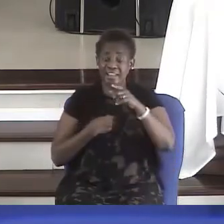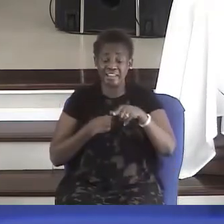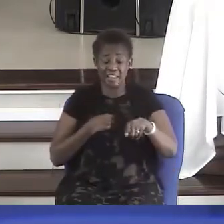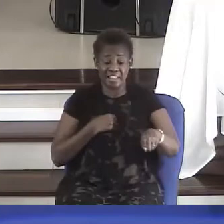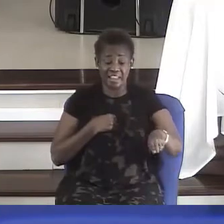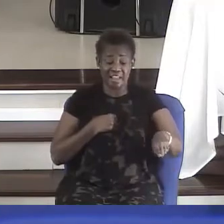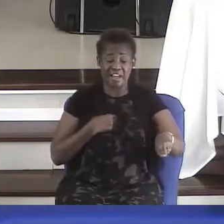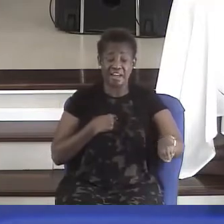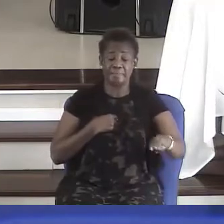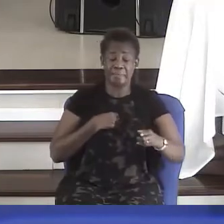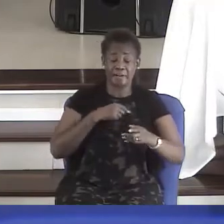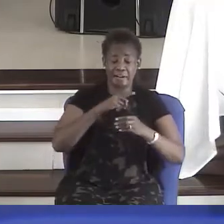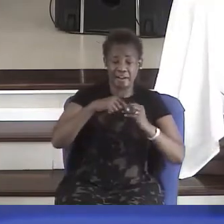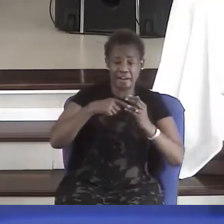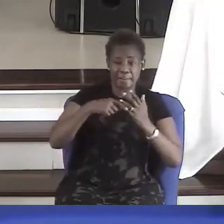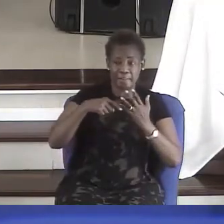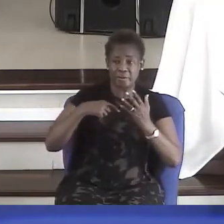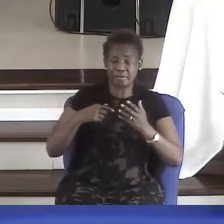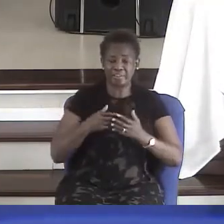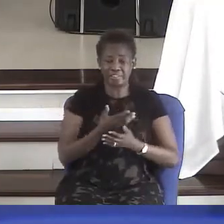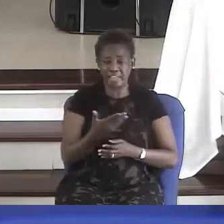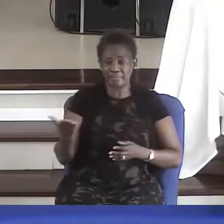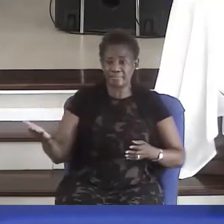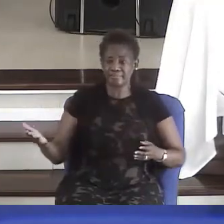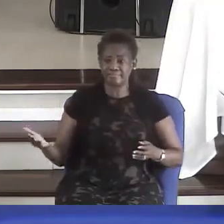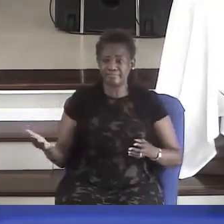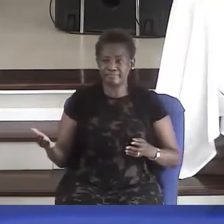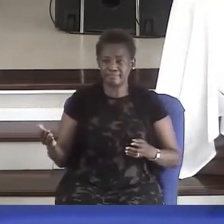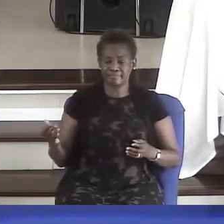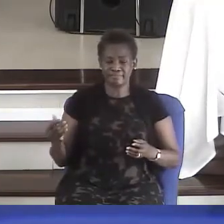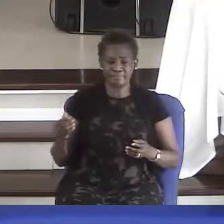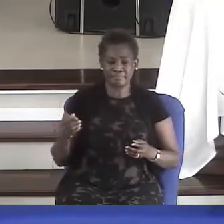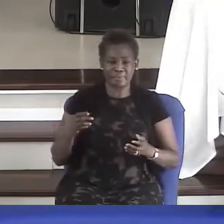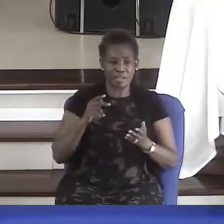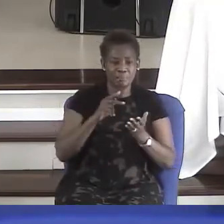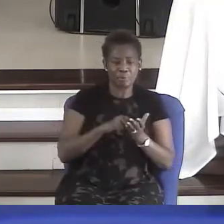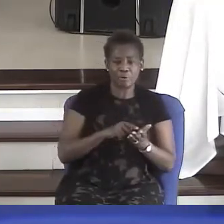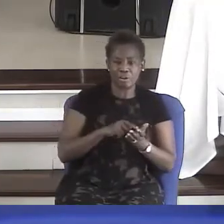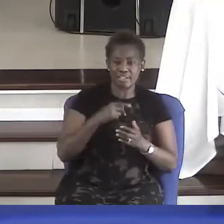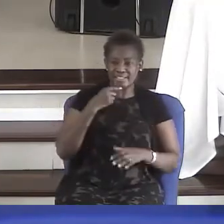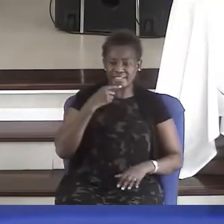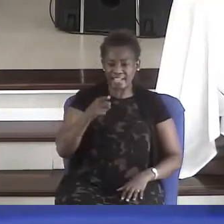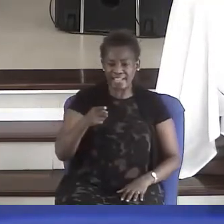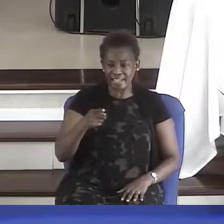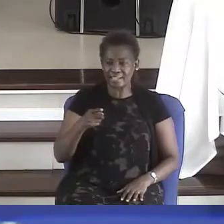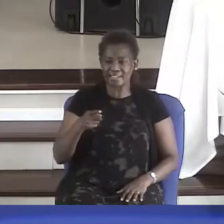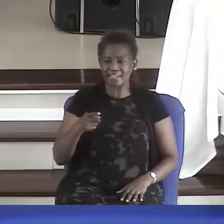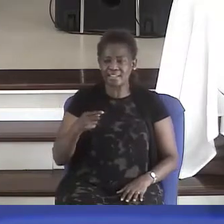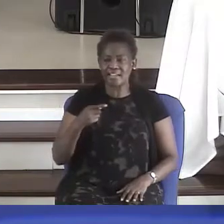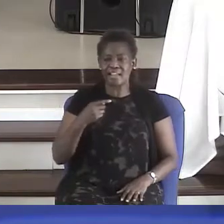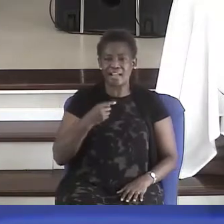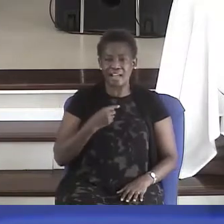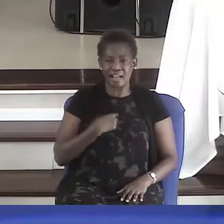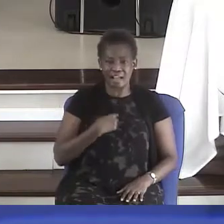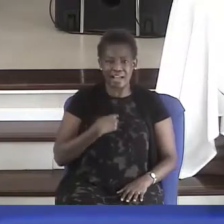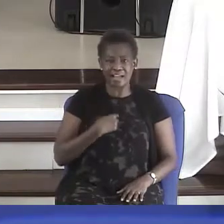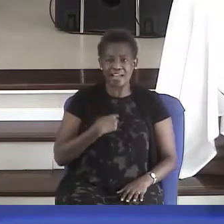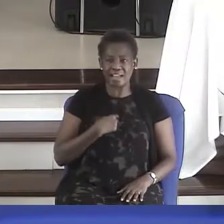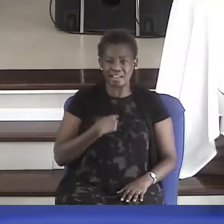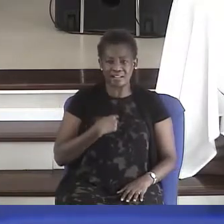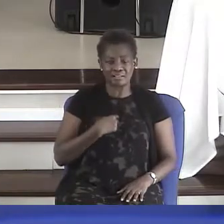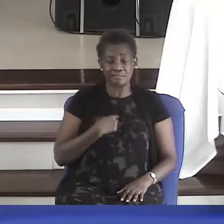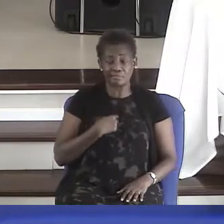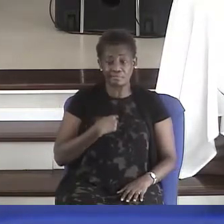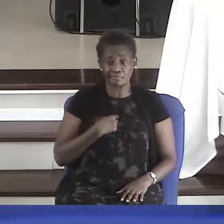it. I'm summarizing. Paul is saying, I'm going to kill me